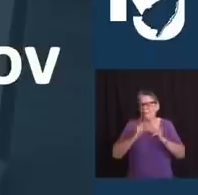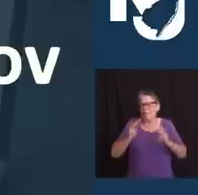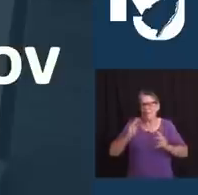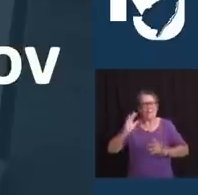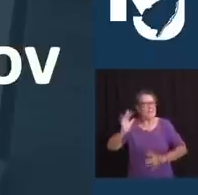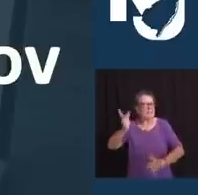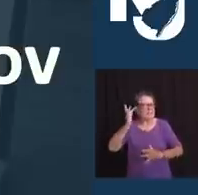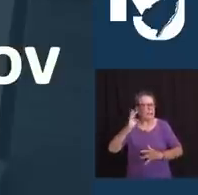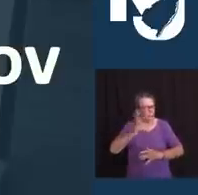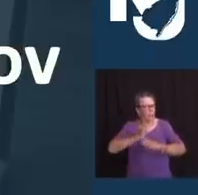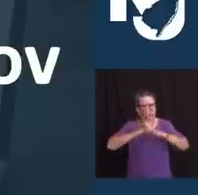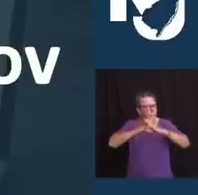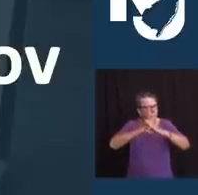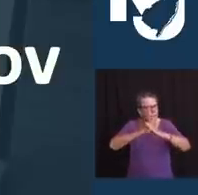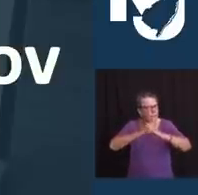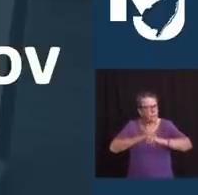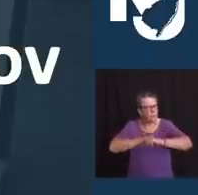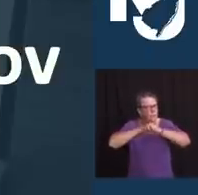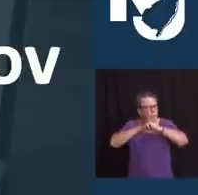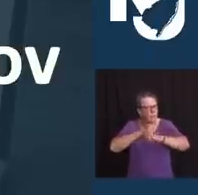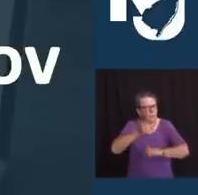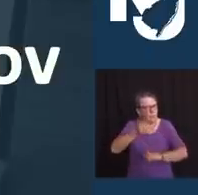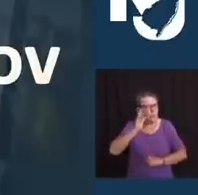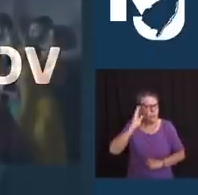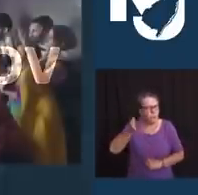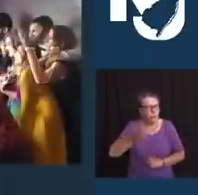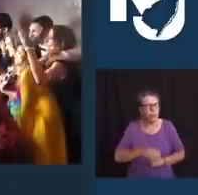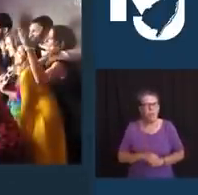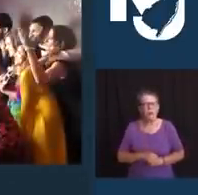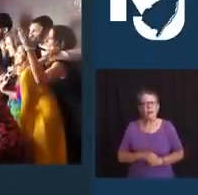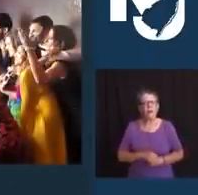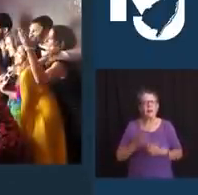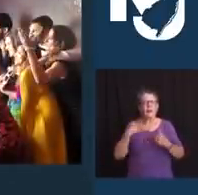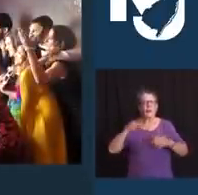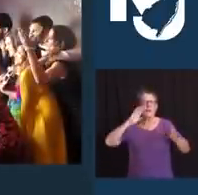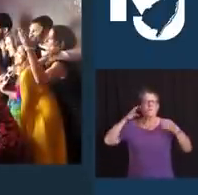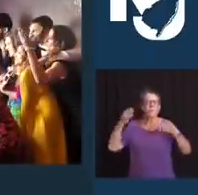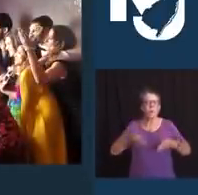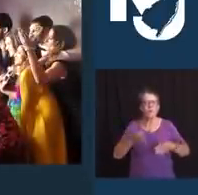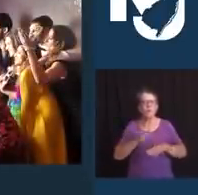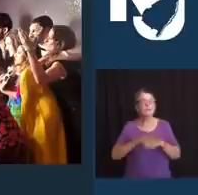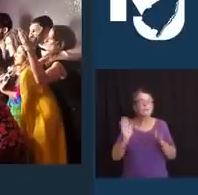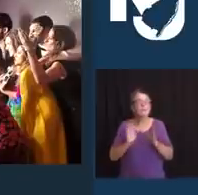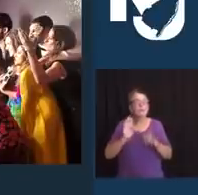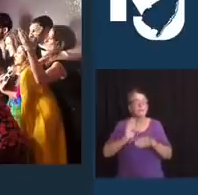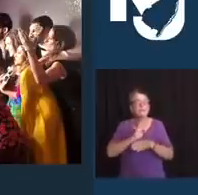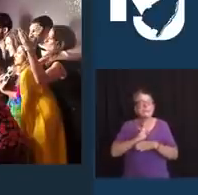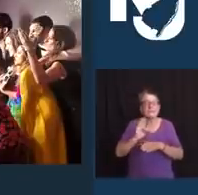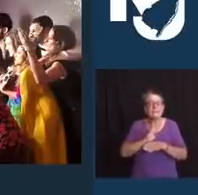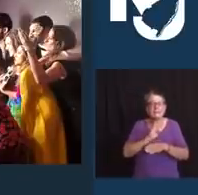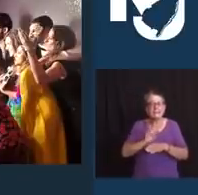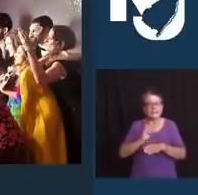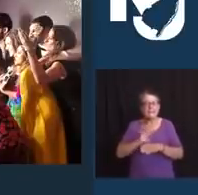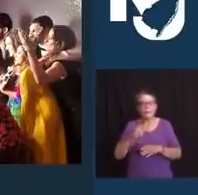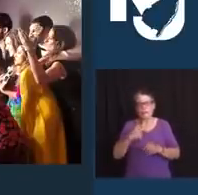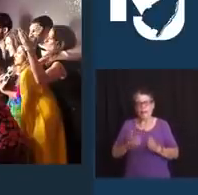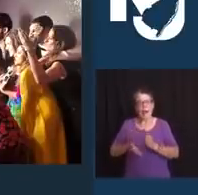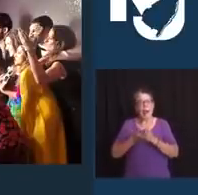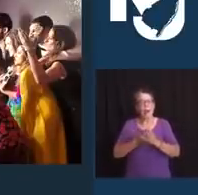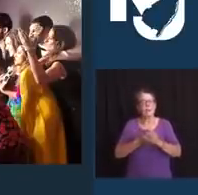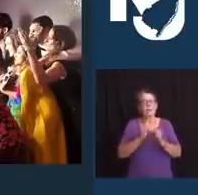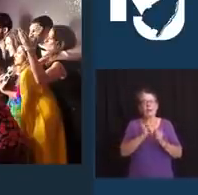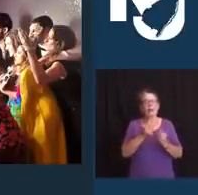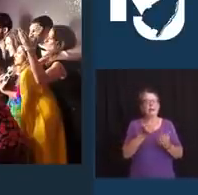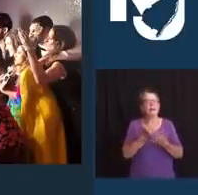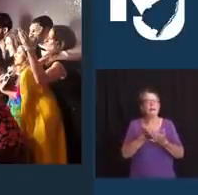Let's also put the spotlight on one of the great small business owners who's going to help lead our economy back to strength thanks to the efforts of the New Jersey